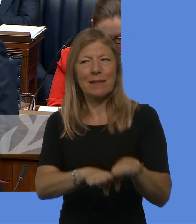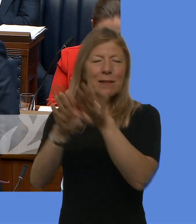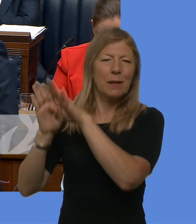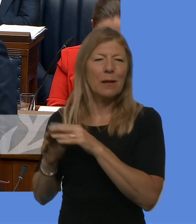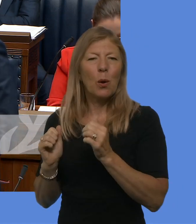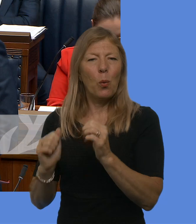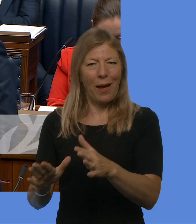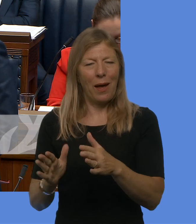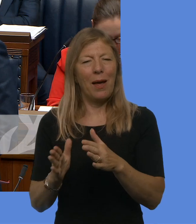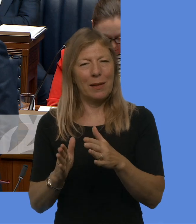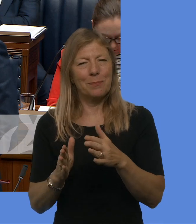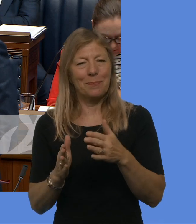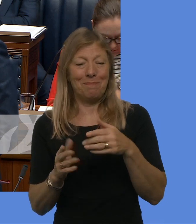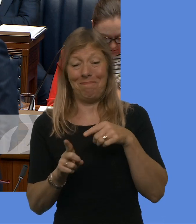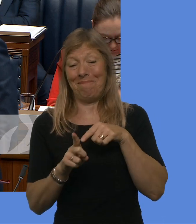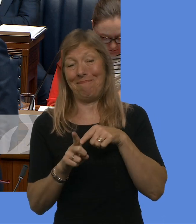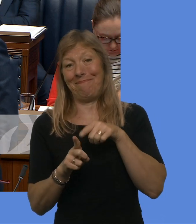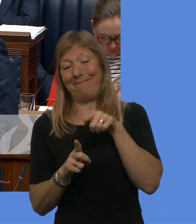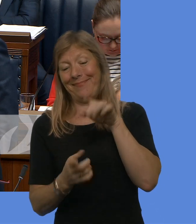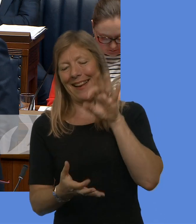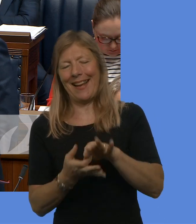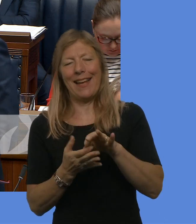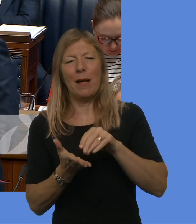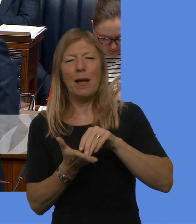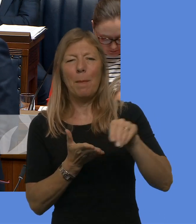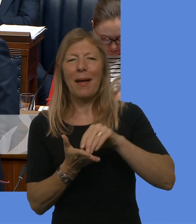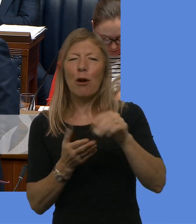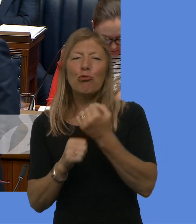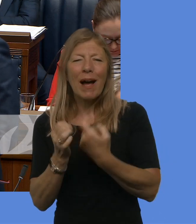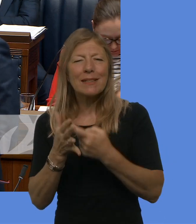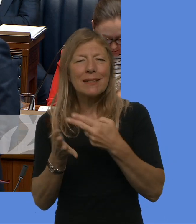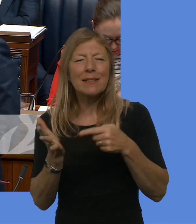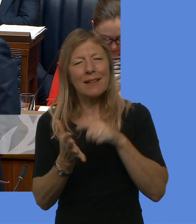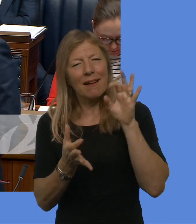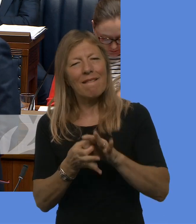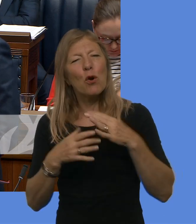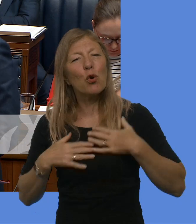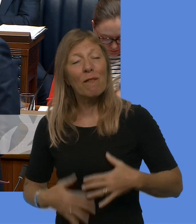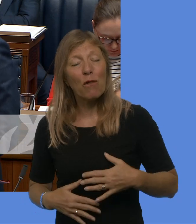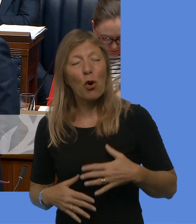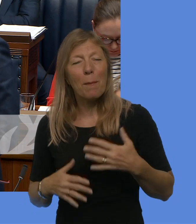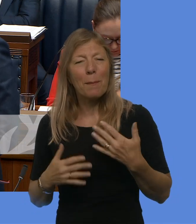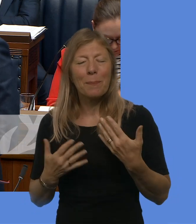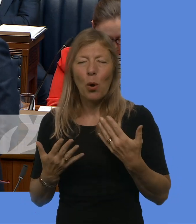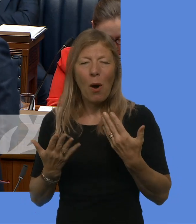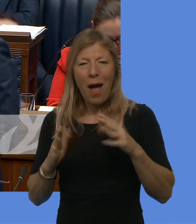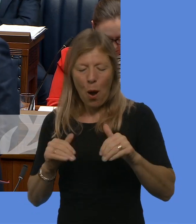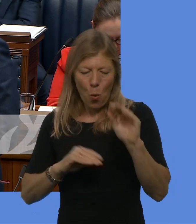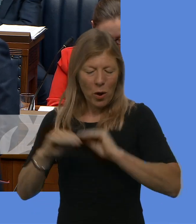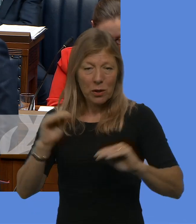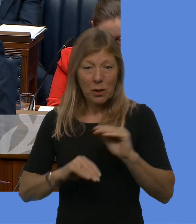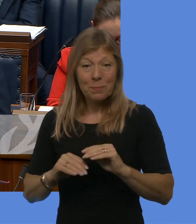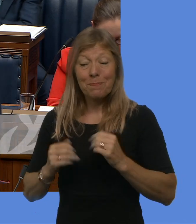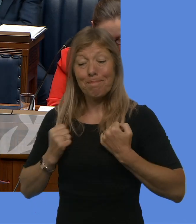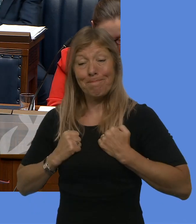pardon the pun, in respect of how the costs are calculated and then what the payments go towards. We have our own